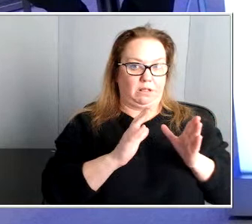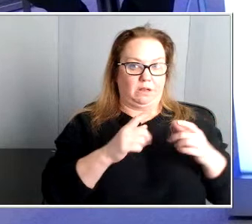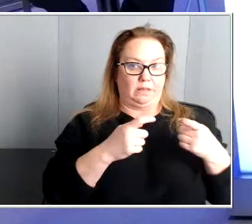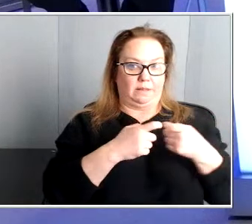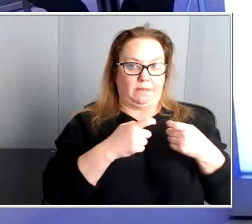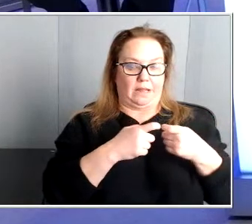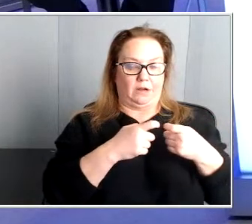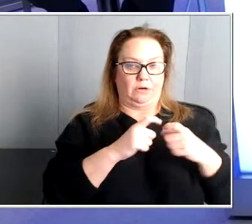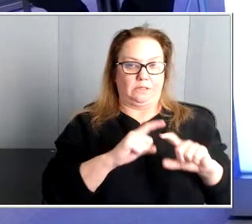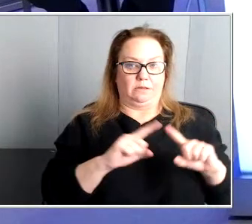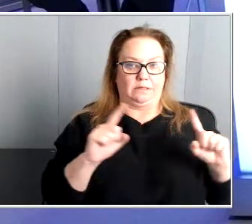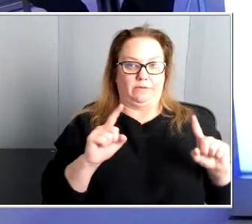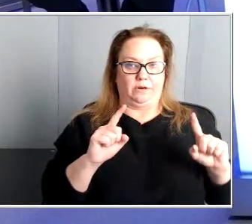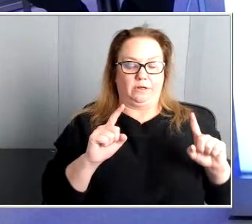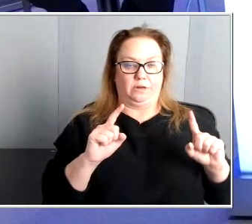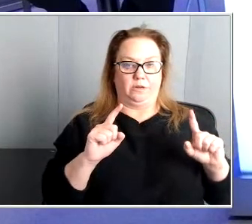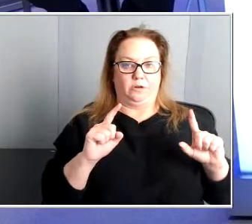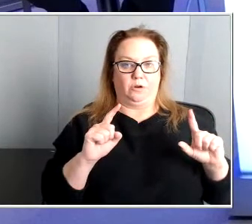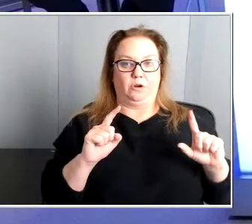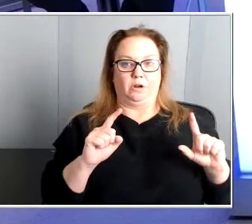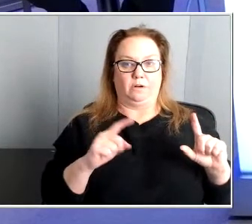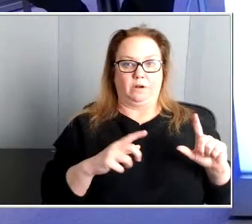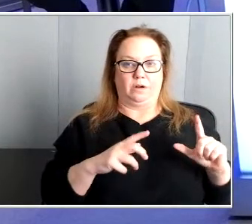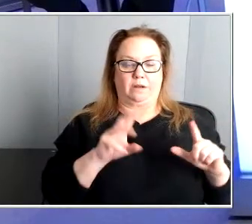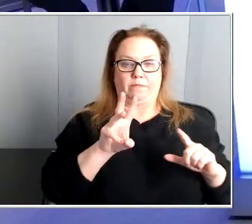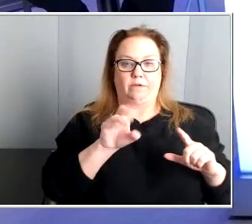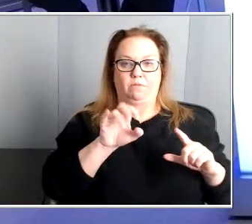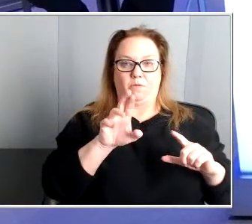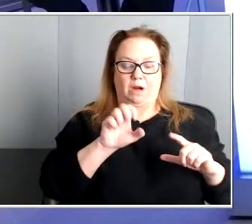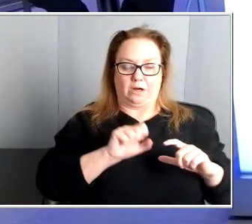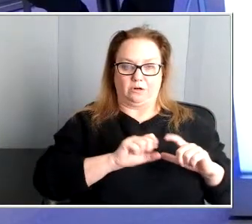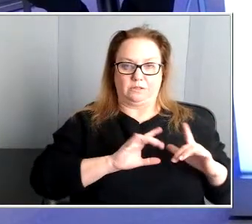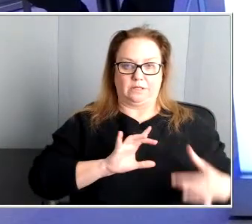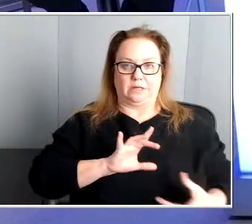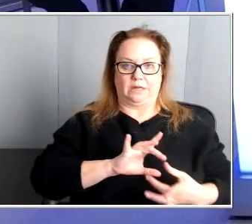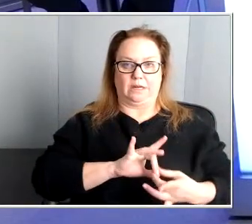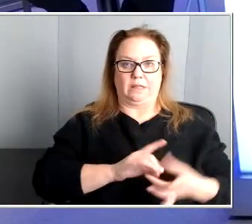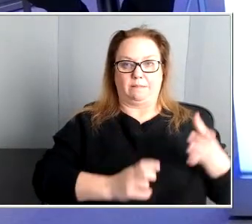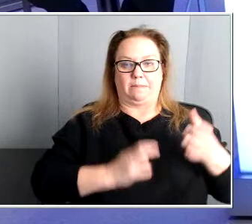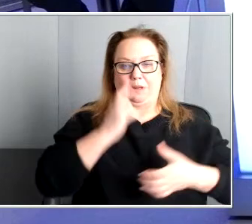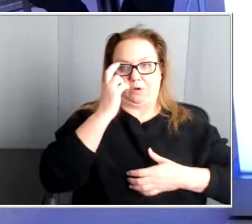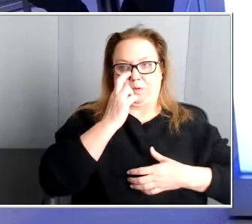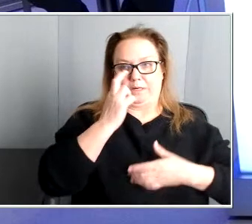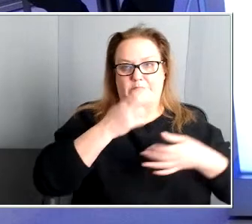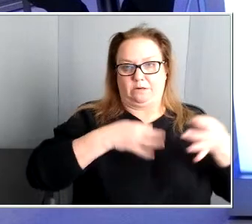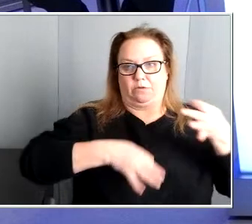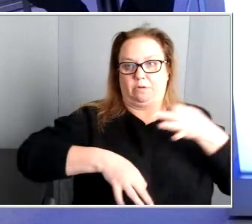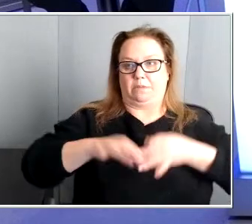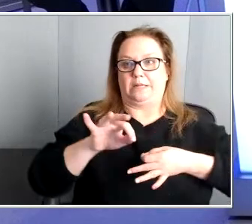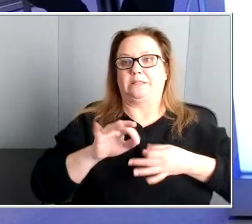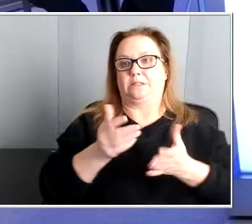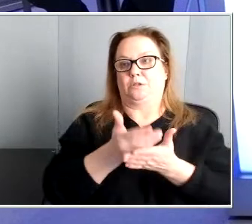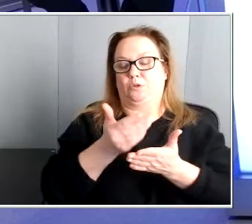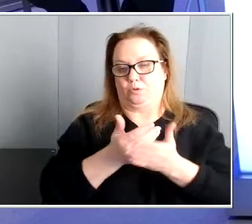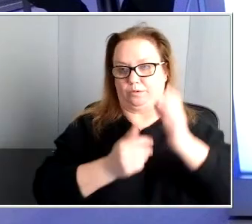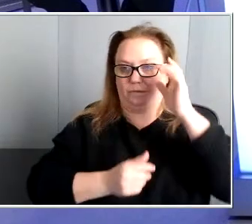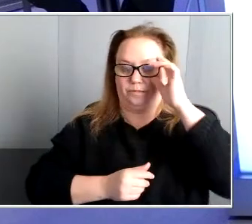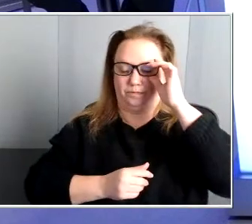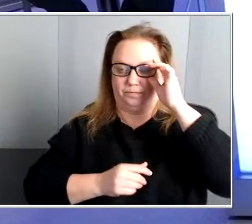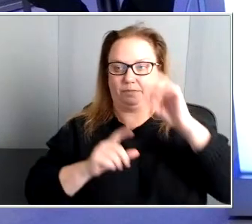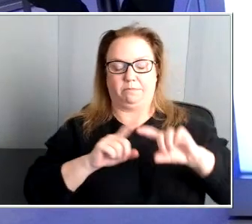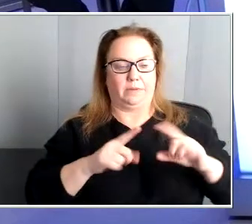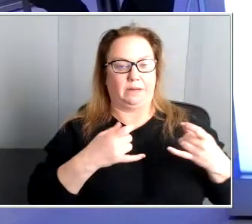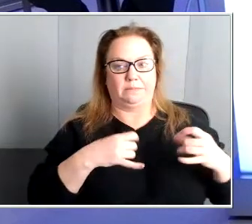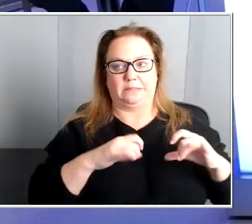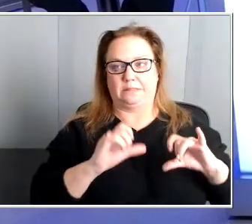different, and then you don't have all the kind of wires hanging out. That would be a reason to get the new cool stuff. Right, but I'm not sure